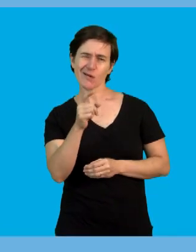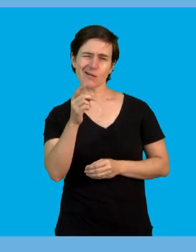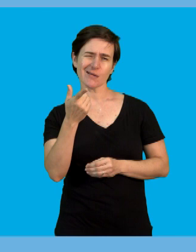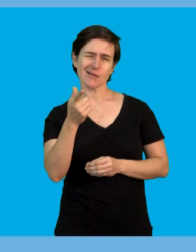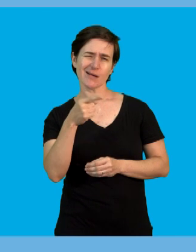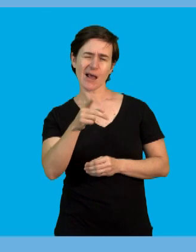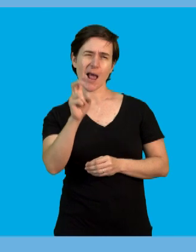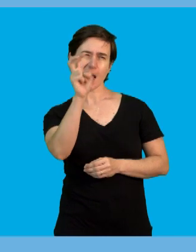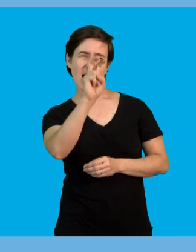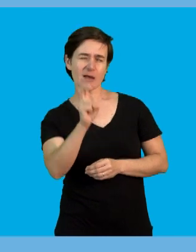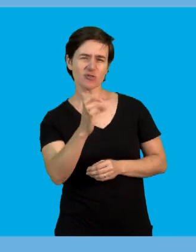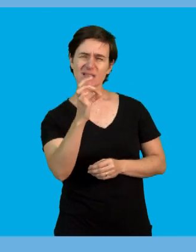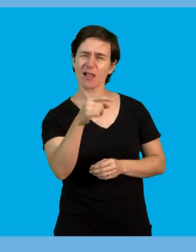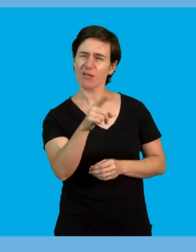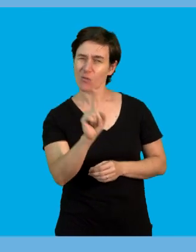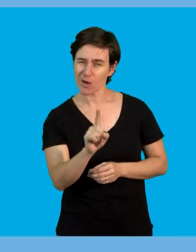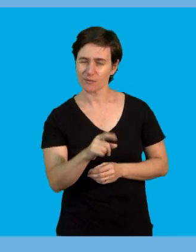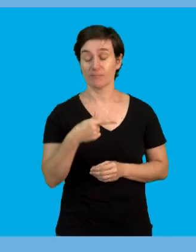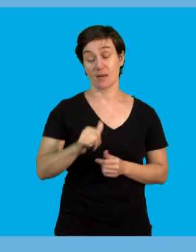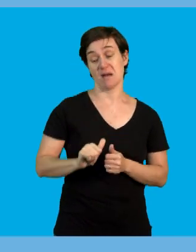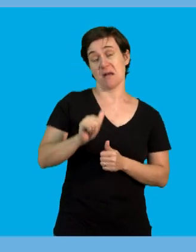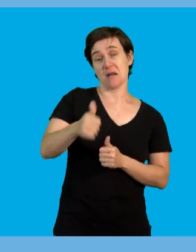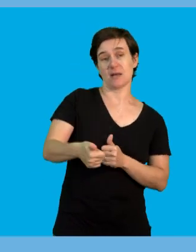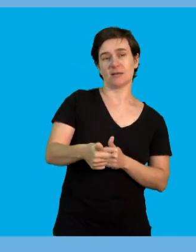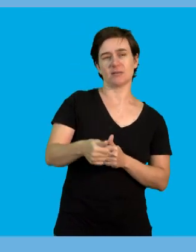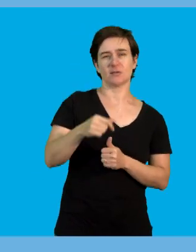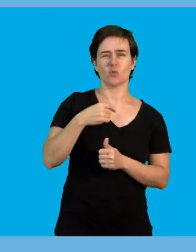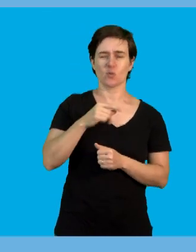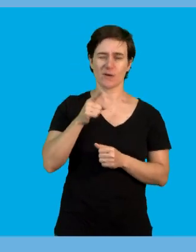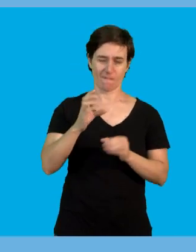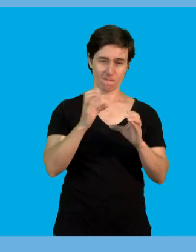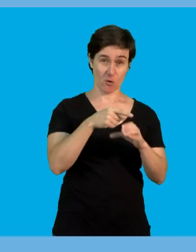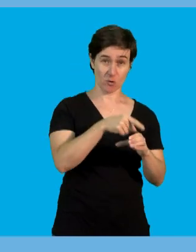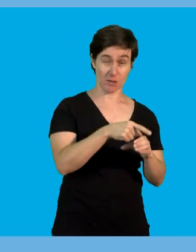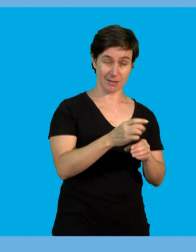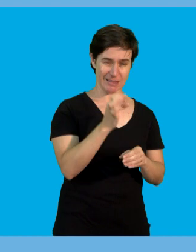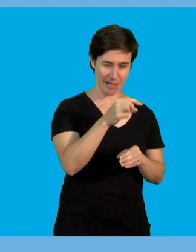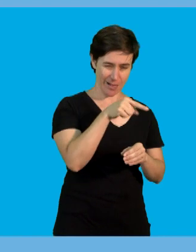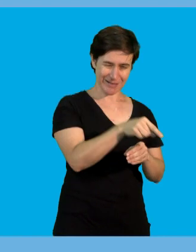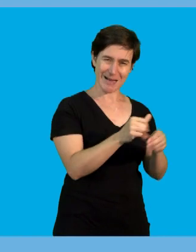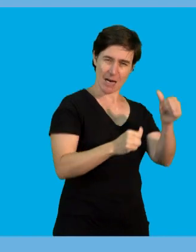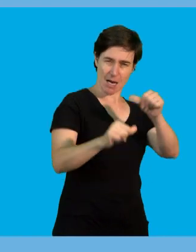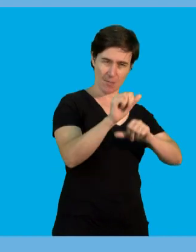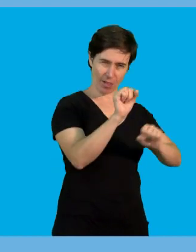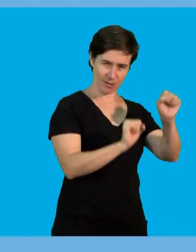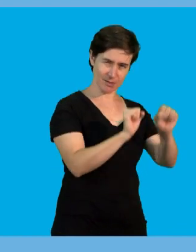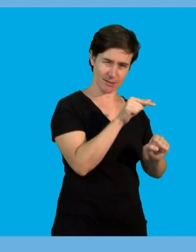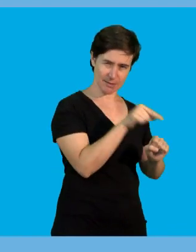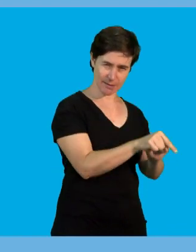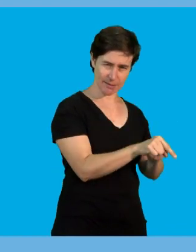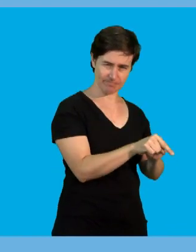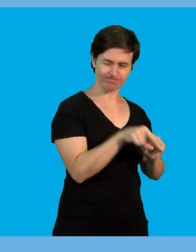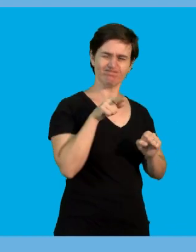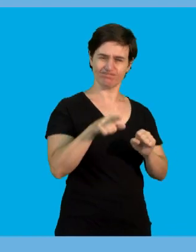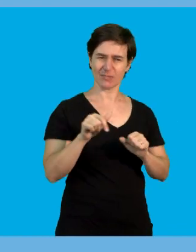being the electric cells, and then from there we went to the sub-idea being the cell as a chemical system. We looked